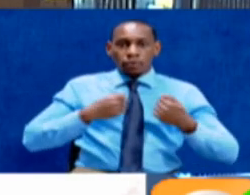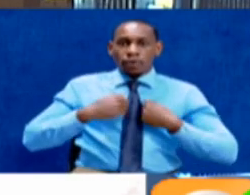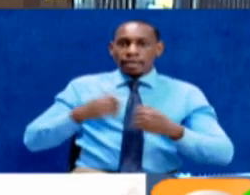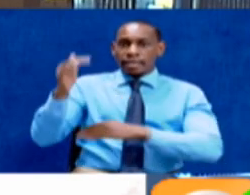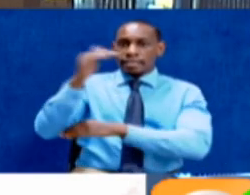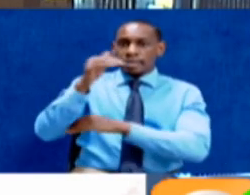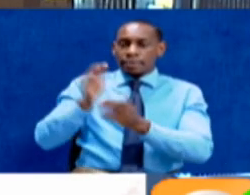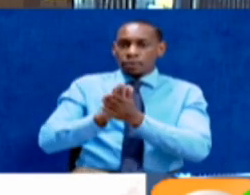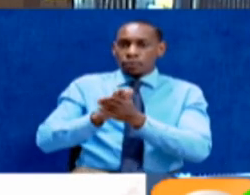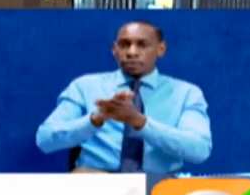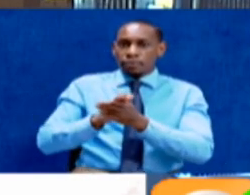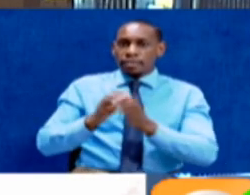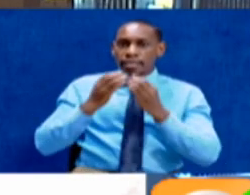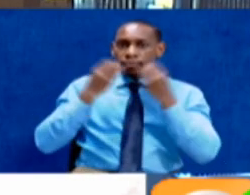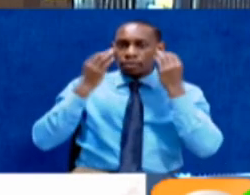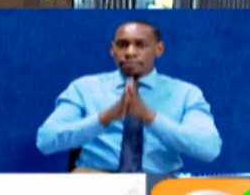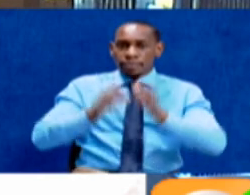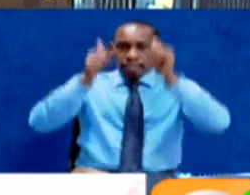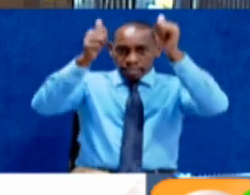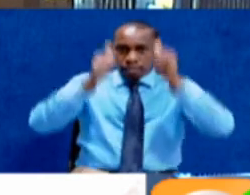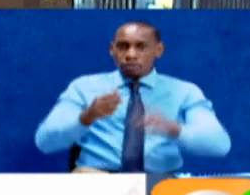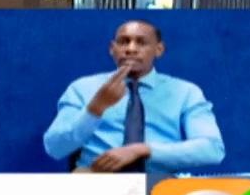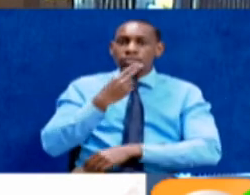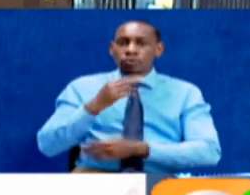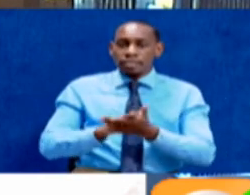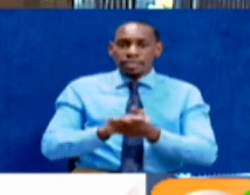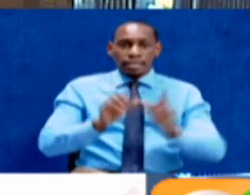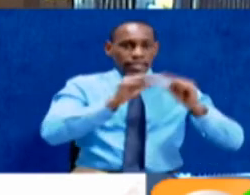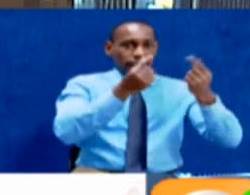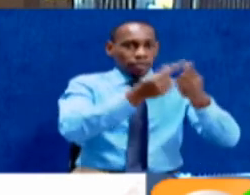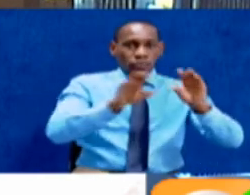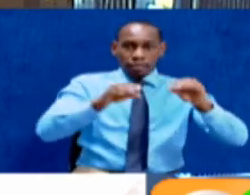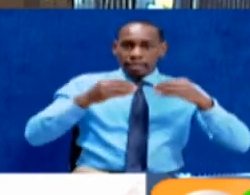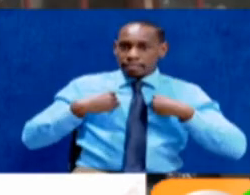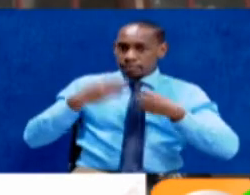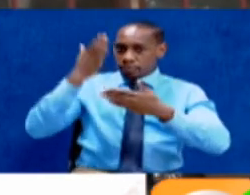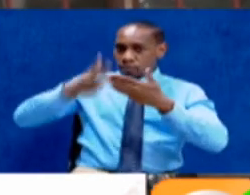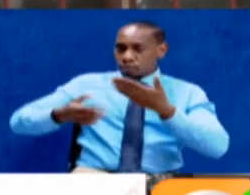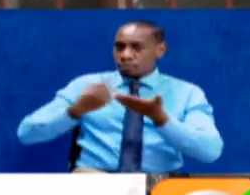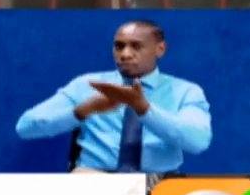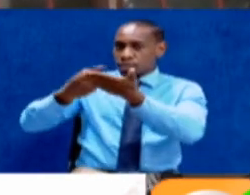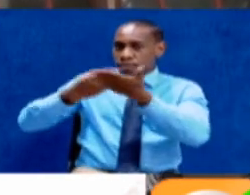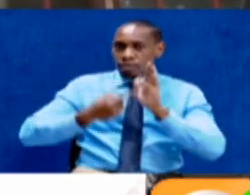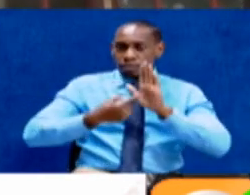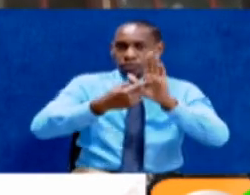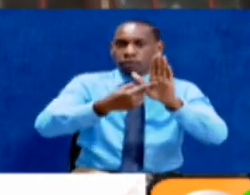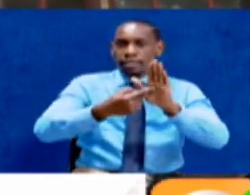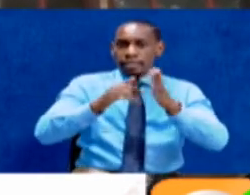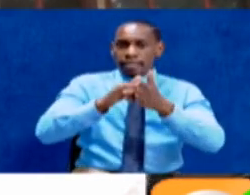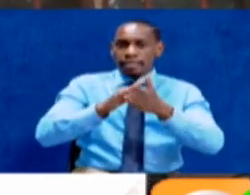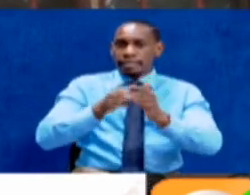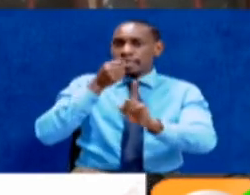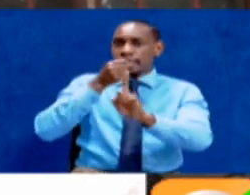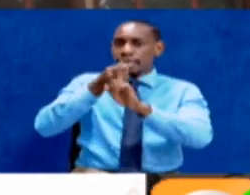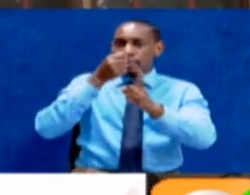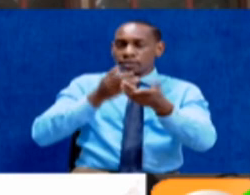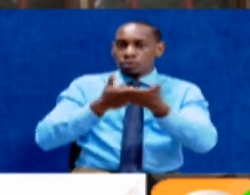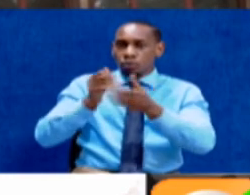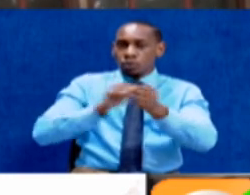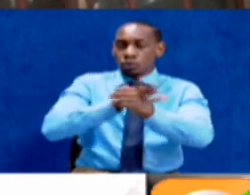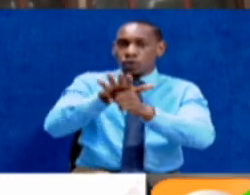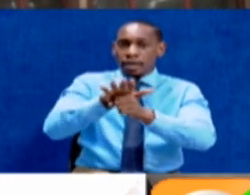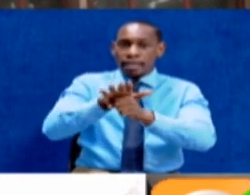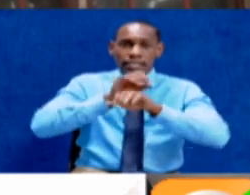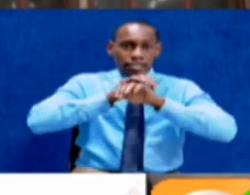Mozambique. In a notice issued Tuesday, the group said it had mutually agreed to terminate discussions, highlighting shocks brought forth by the